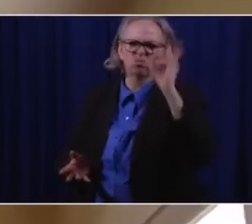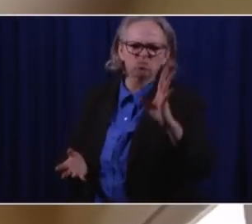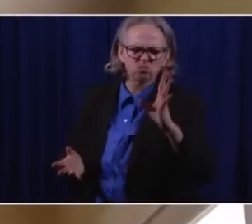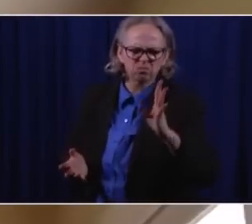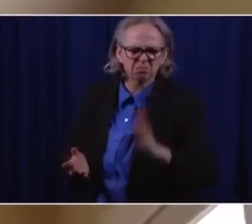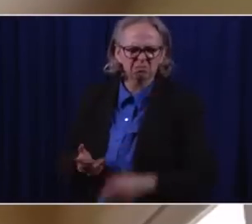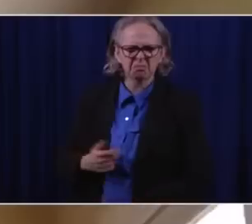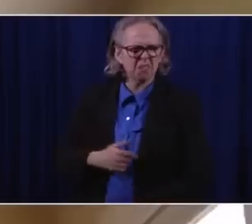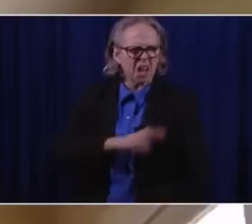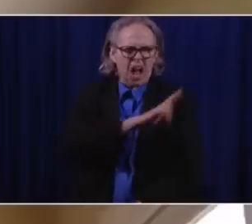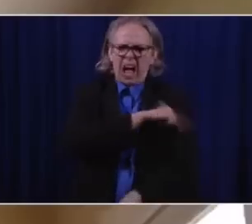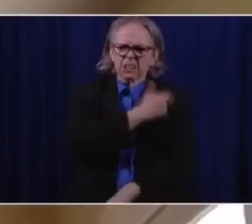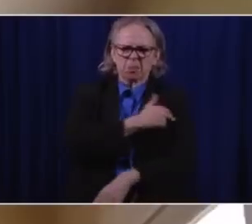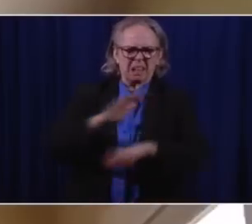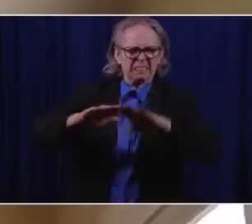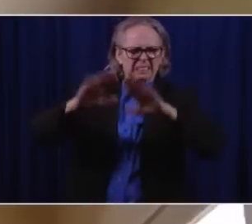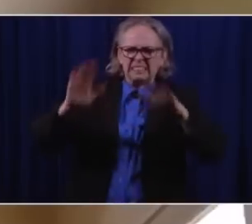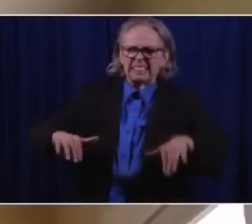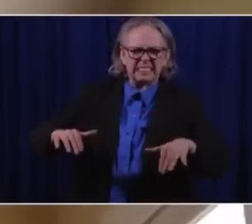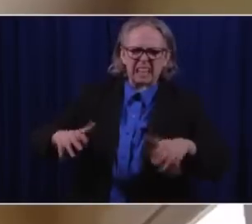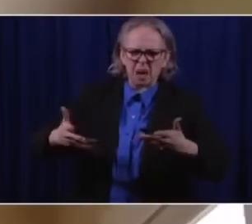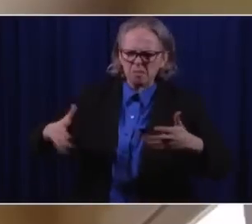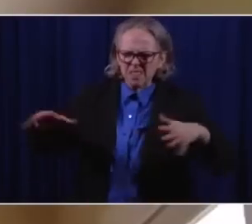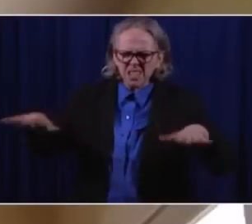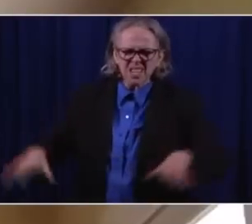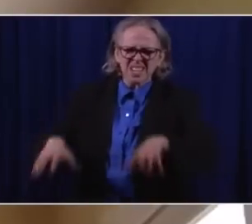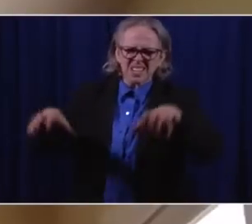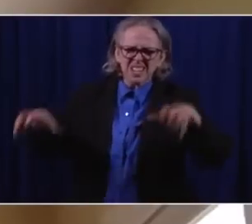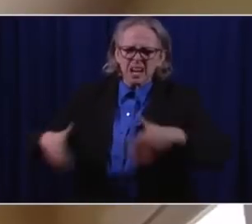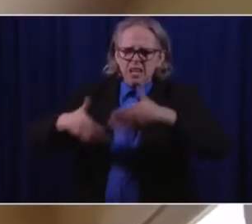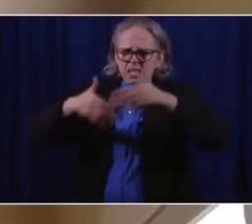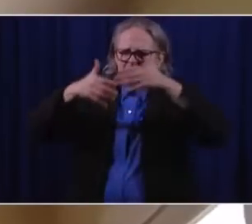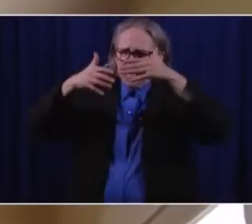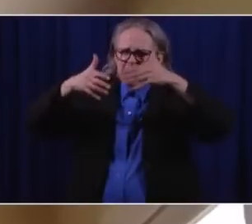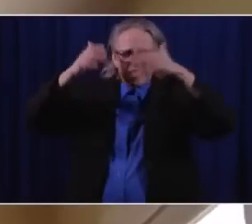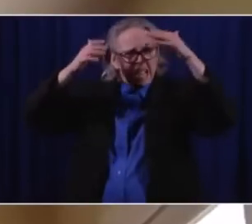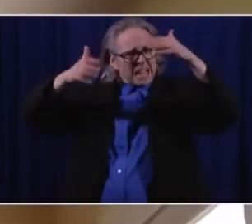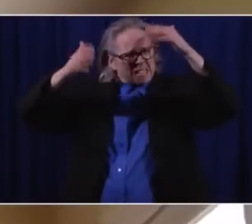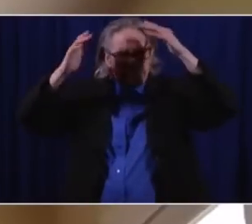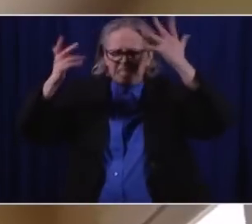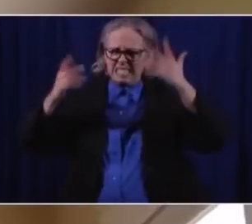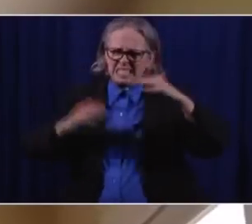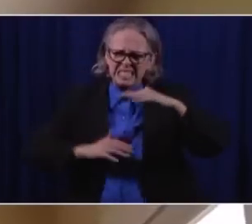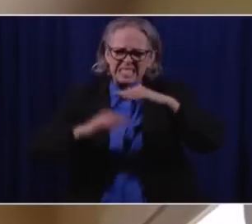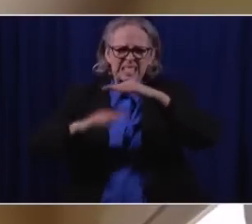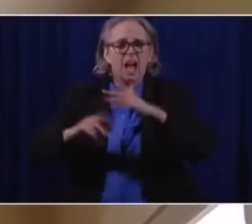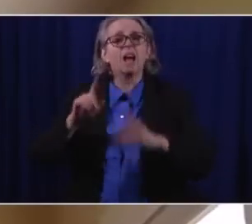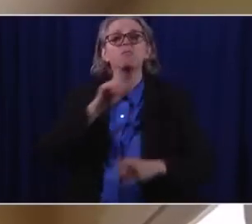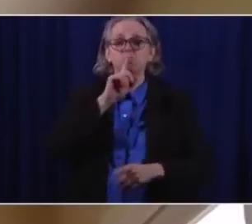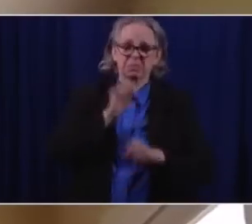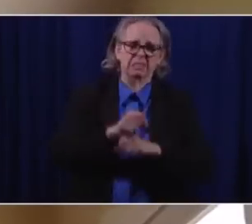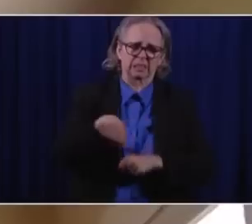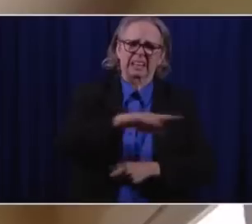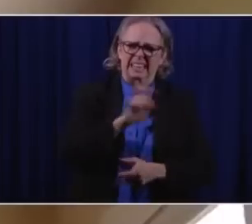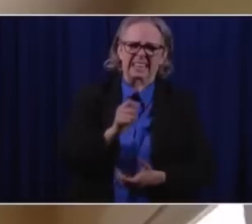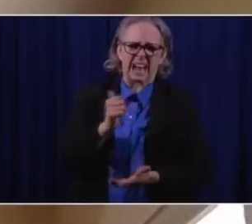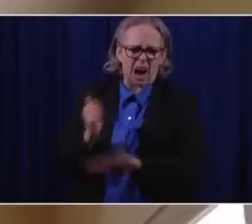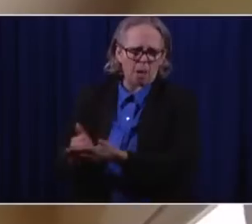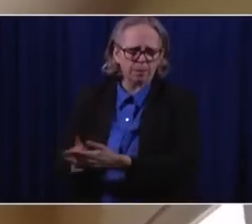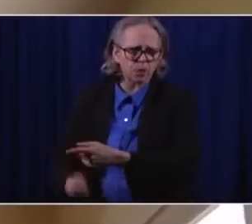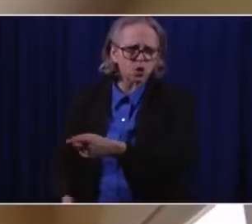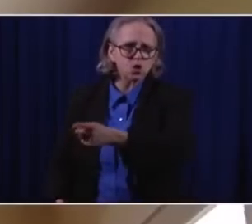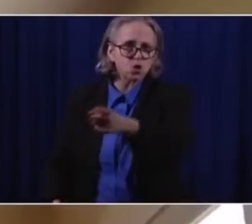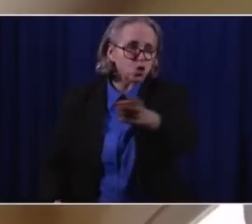working hard to stay ahead of this wave, but they need our help. We have the power to help them.